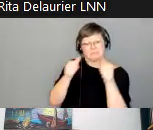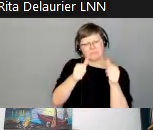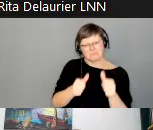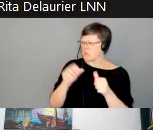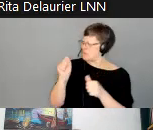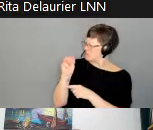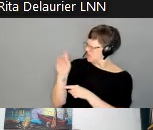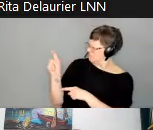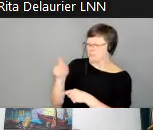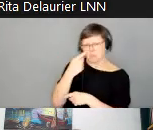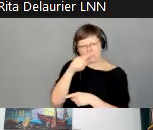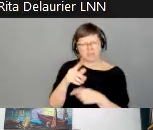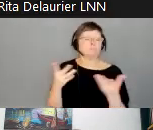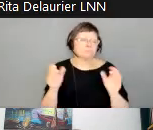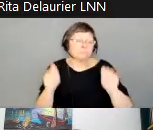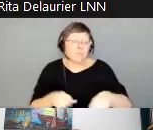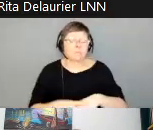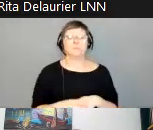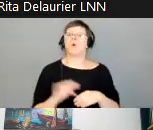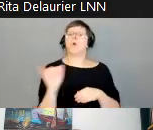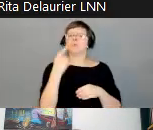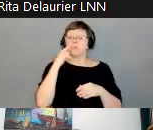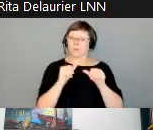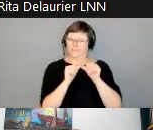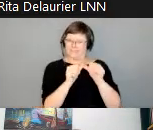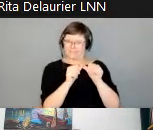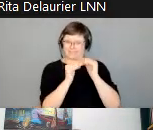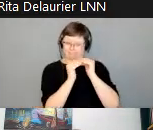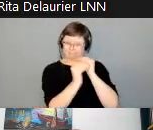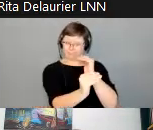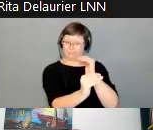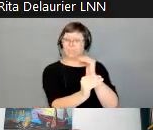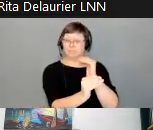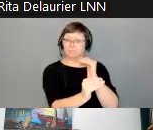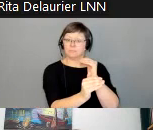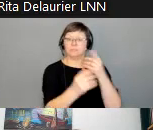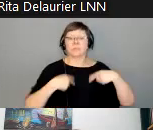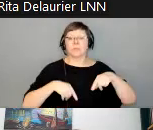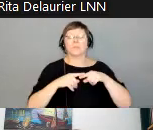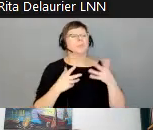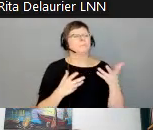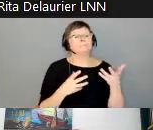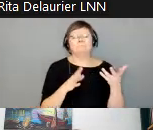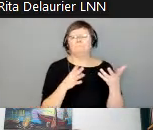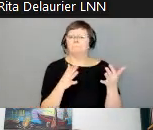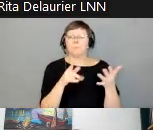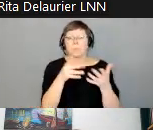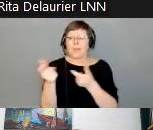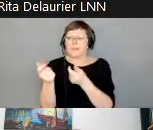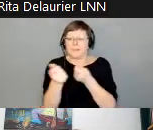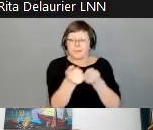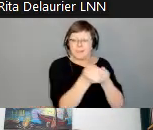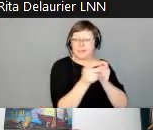So another thing about consistency is when we want to find people online, you want to make sure that